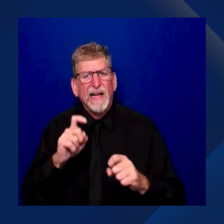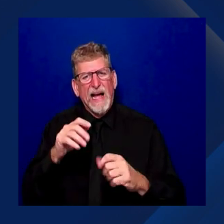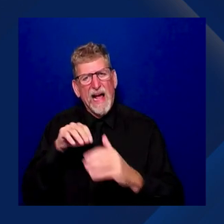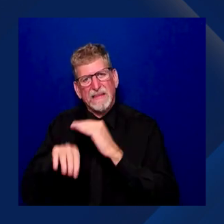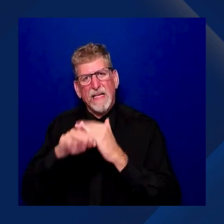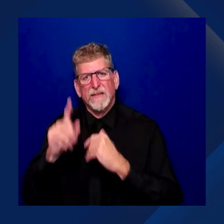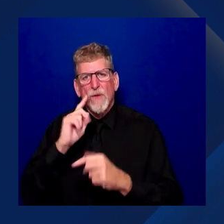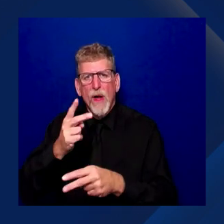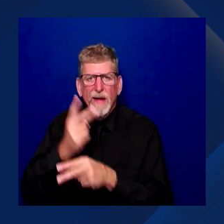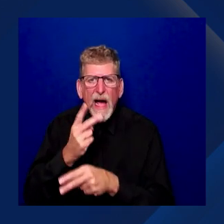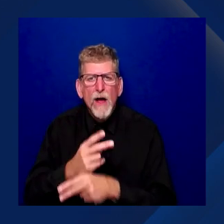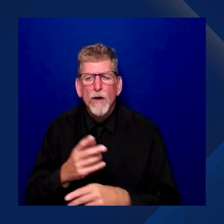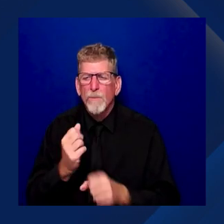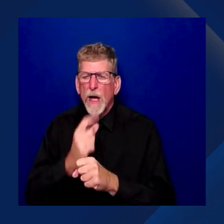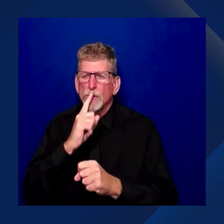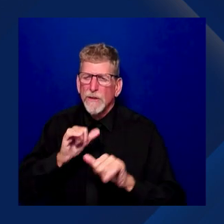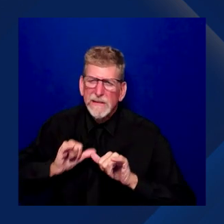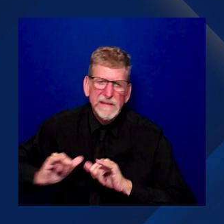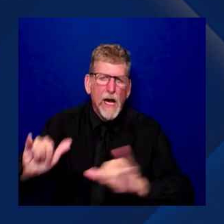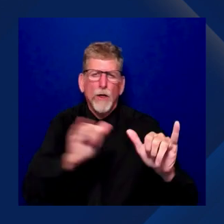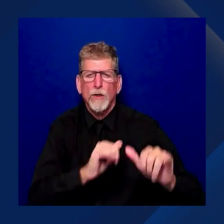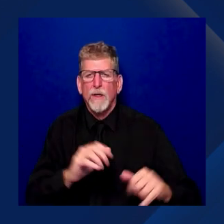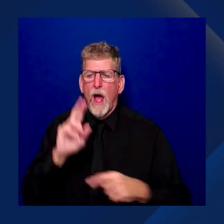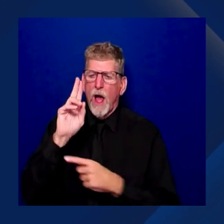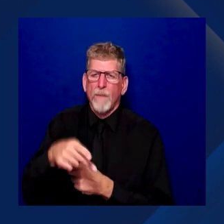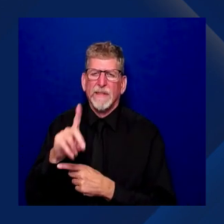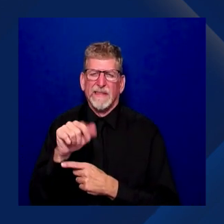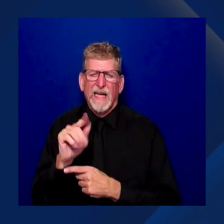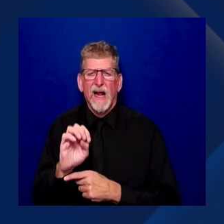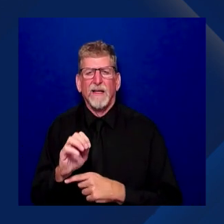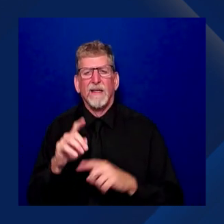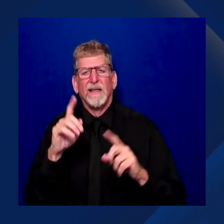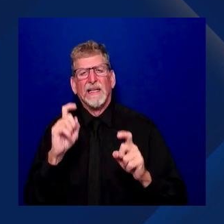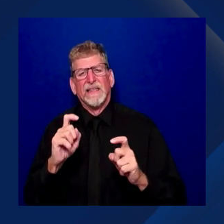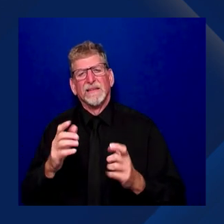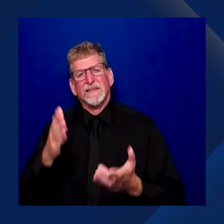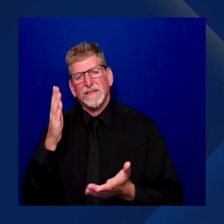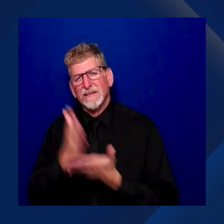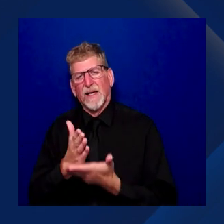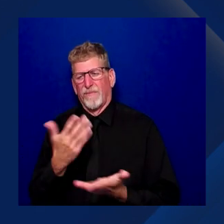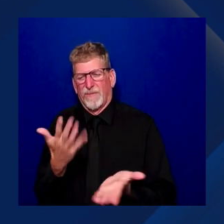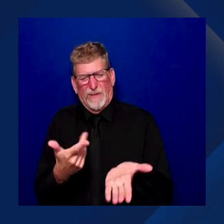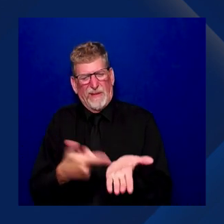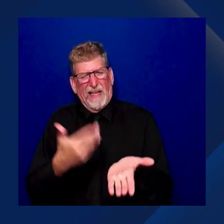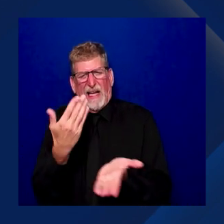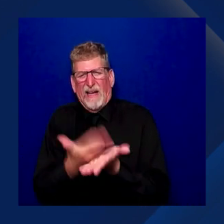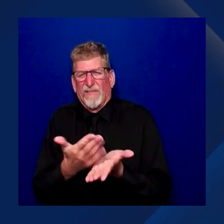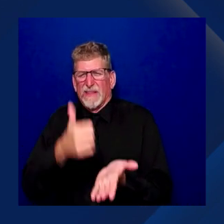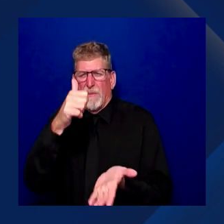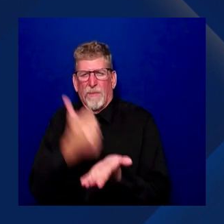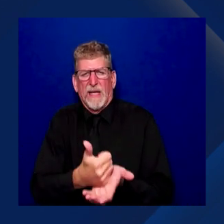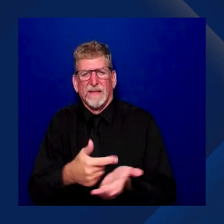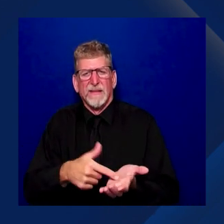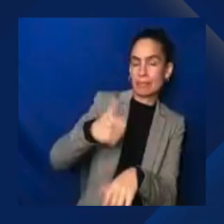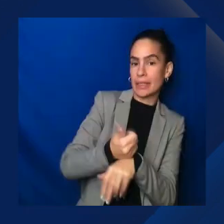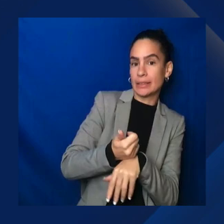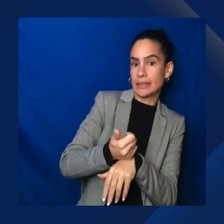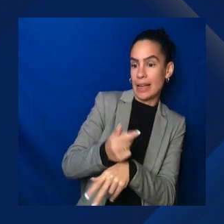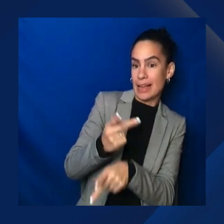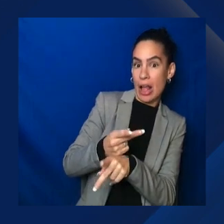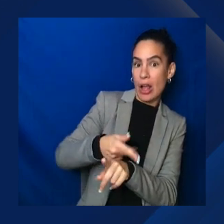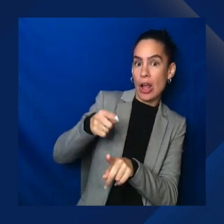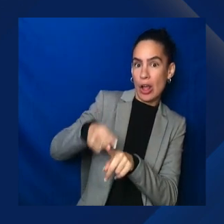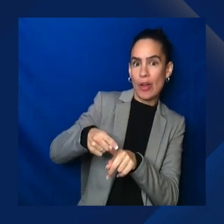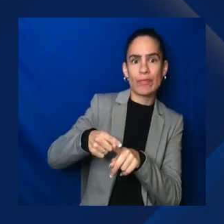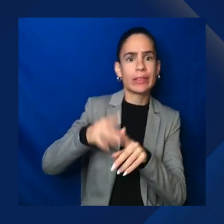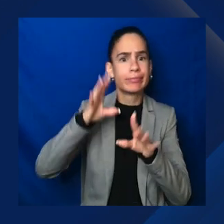to be up to date, it needs to be evidence-based care, especially during times of uncertainty, whether that's from a pandemic